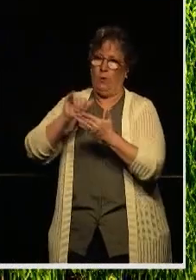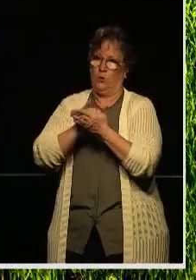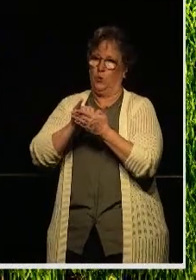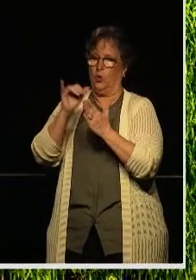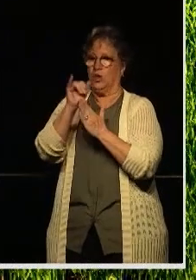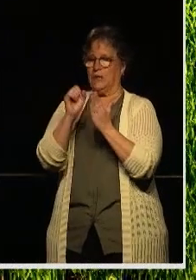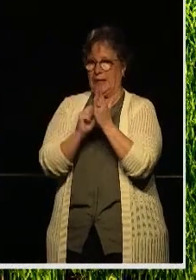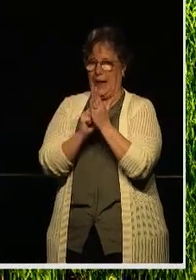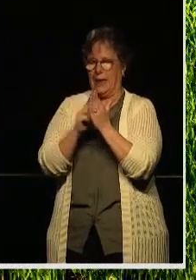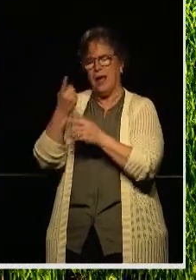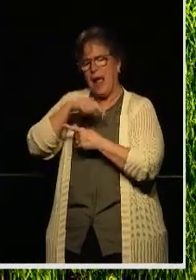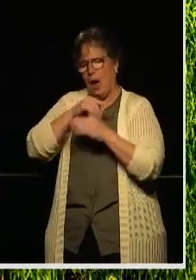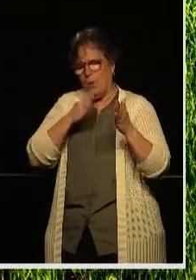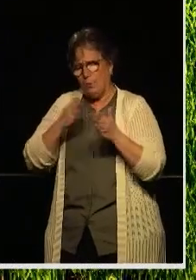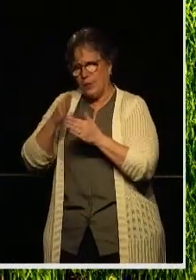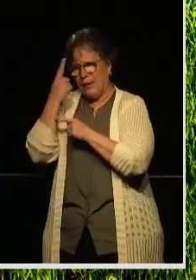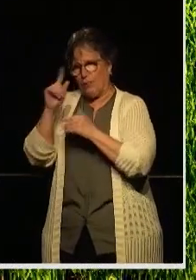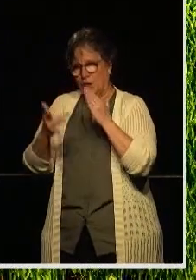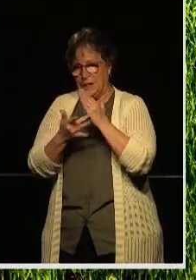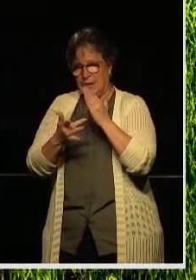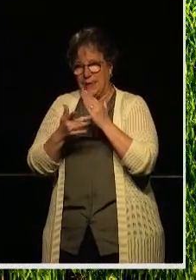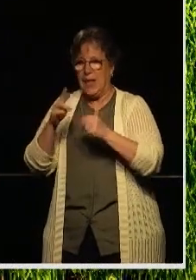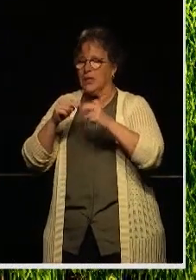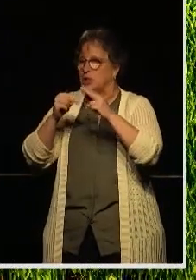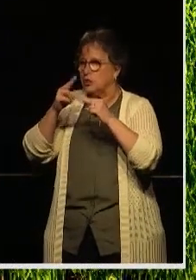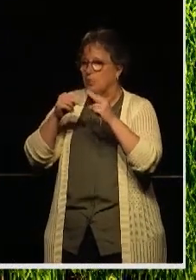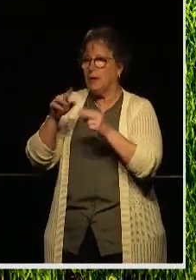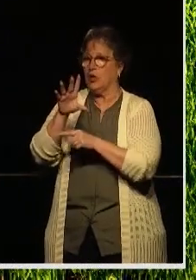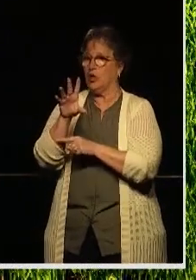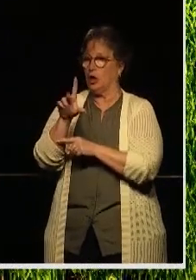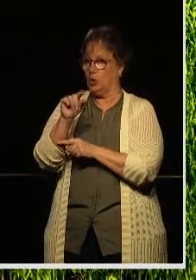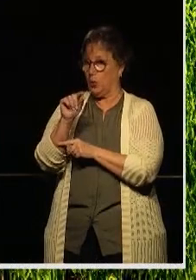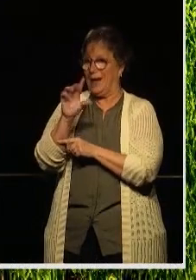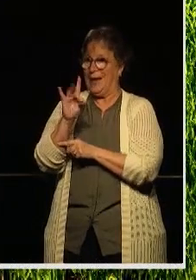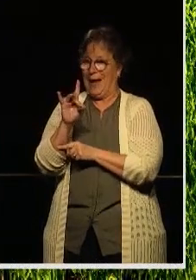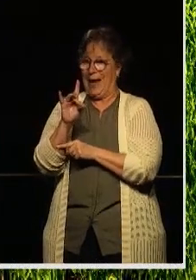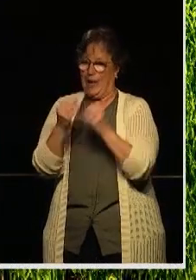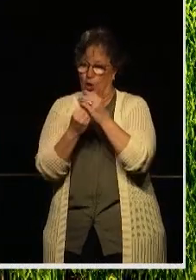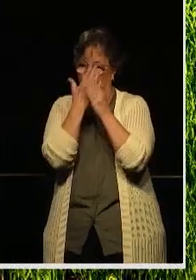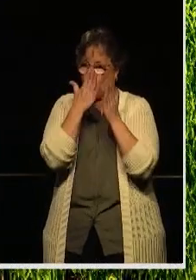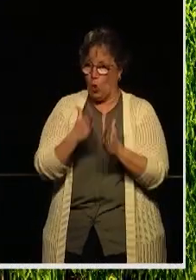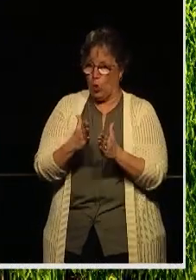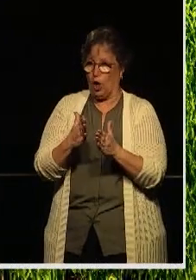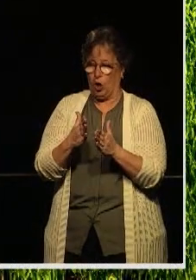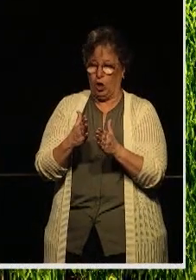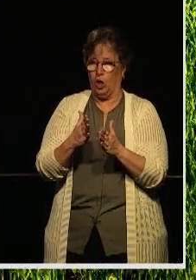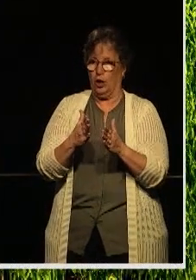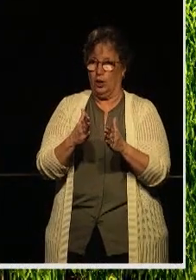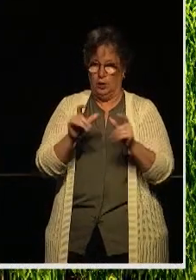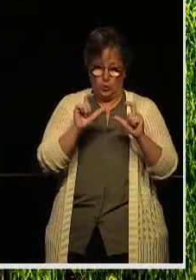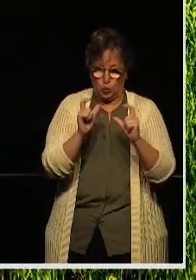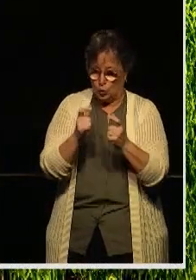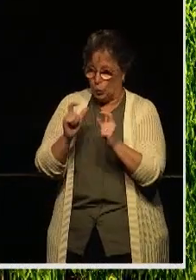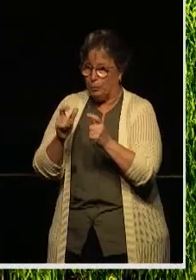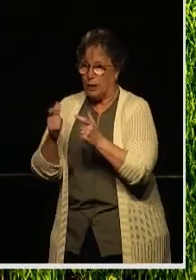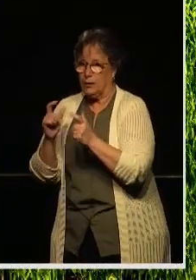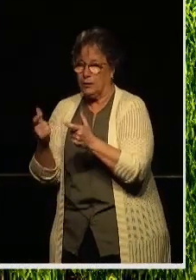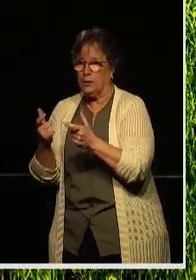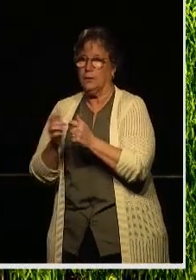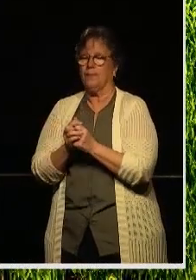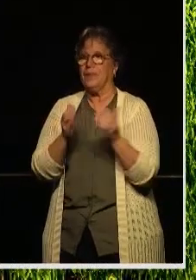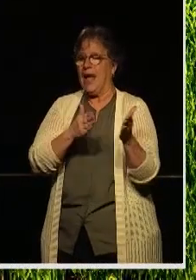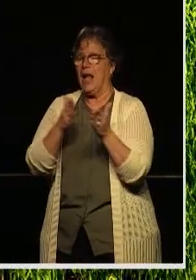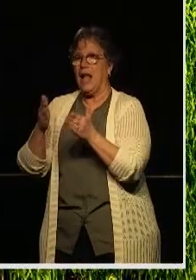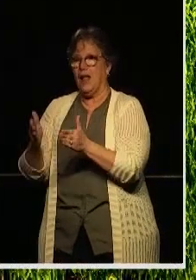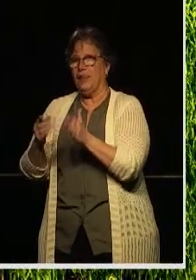Our go-to market strategy for this technology is to build on the 28 grower pipeline that has accumulated over the course of our development, and from there move